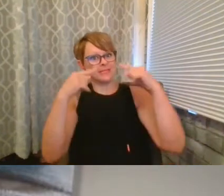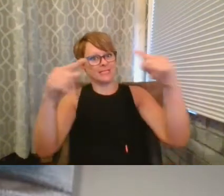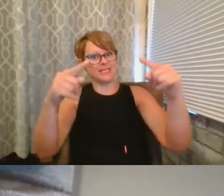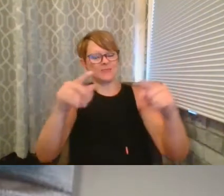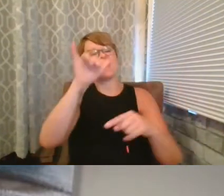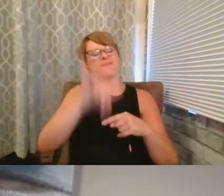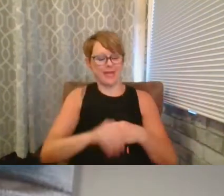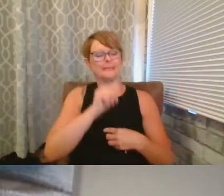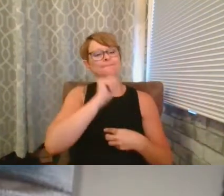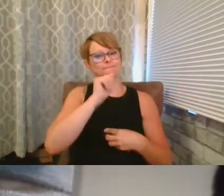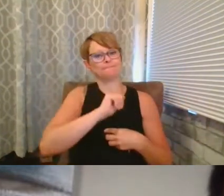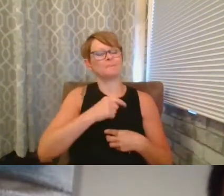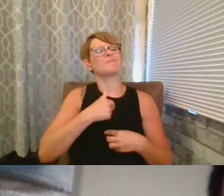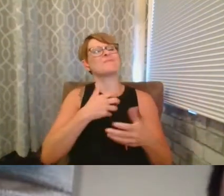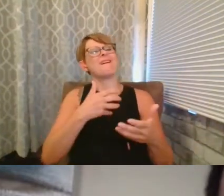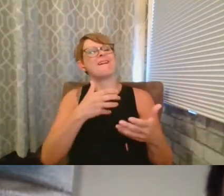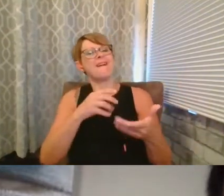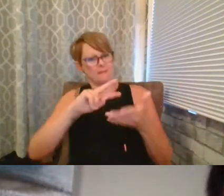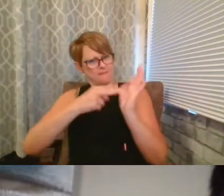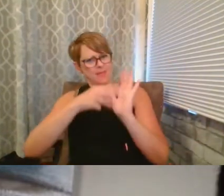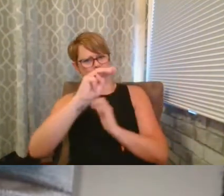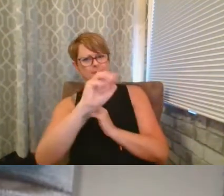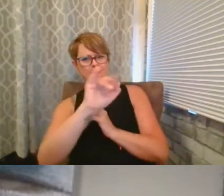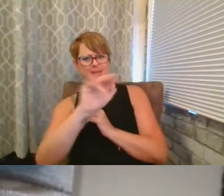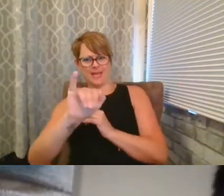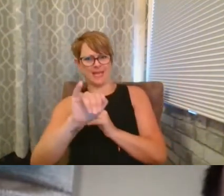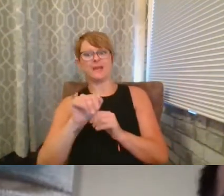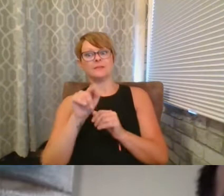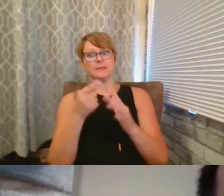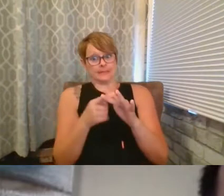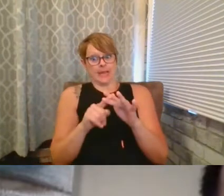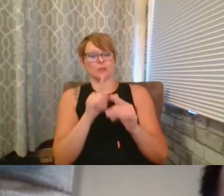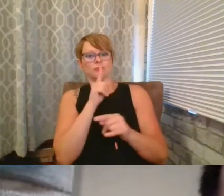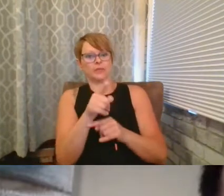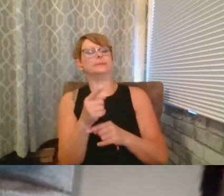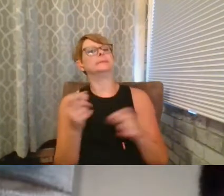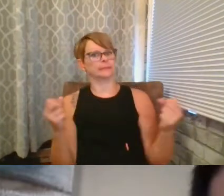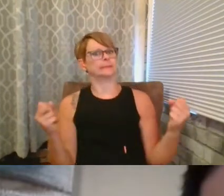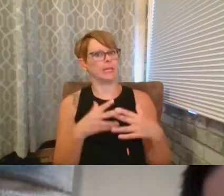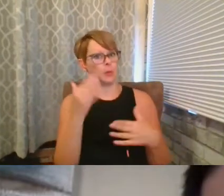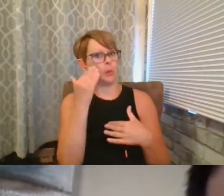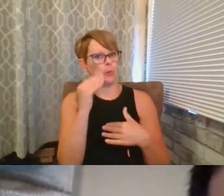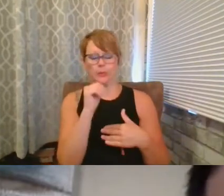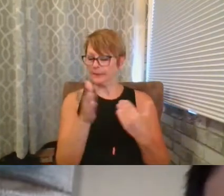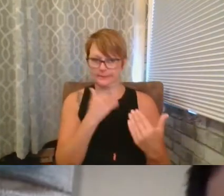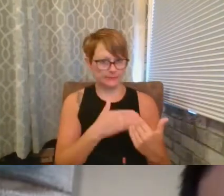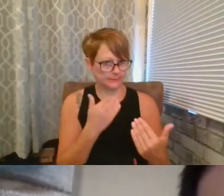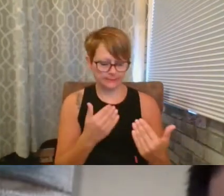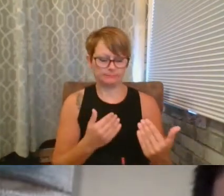Minnie's experience. Starting out, it's scary, it's not easy. It was probably